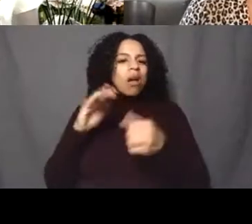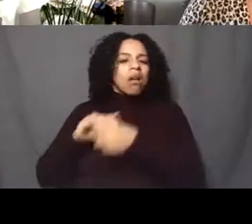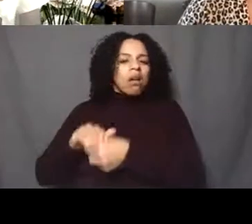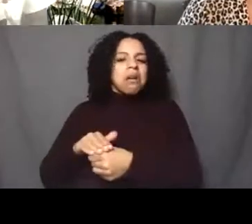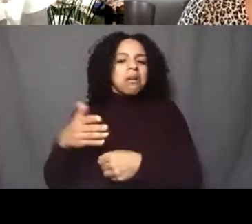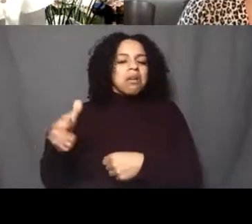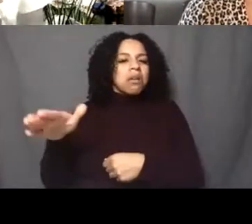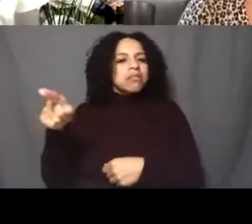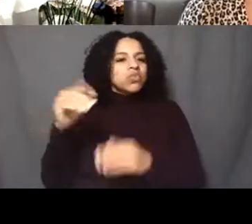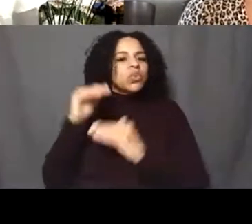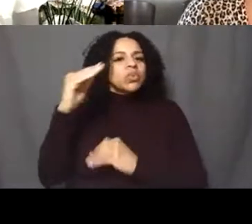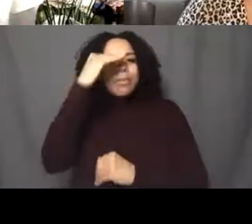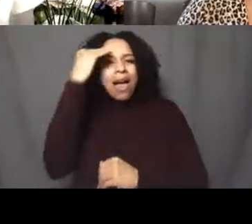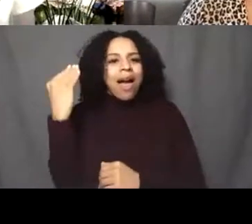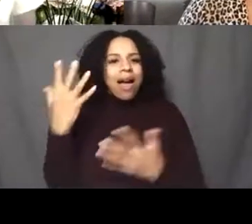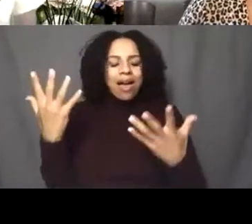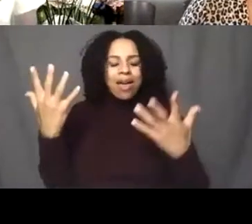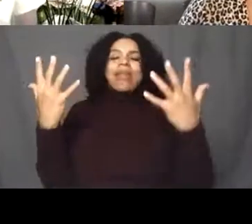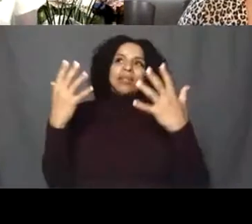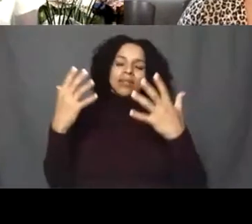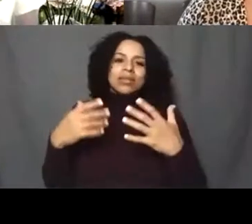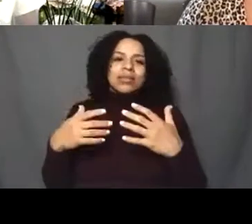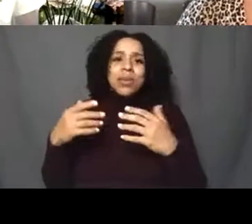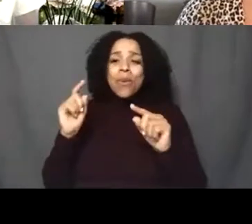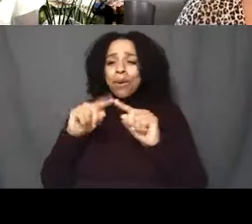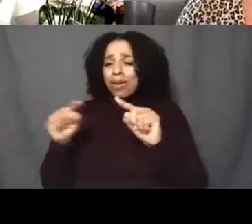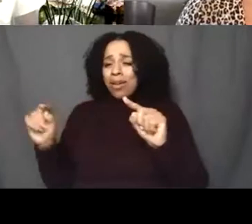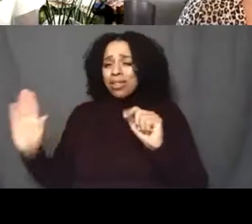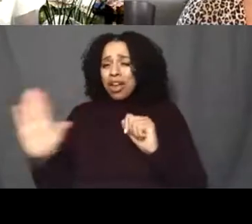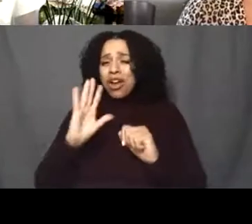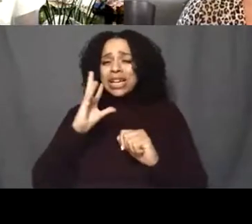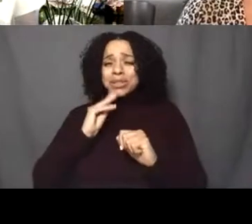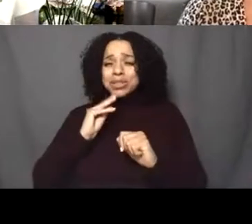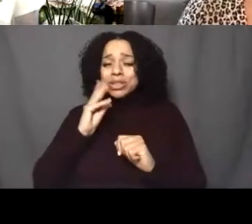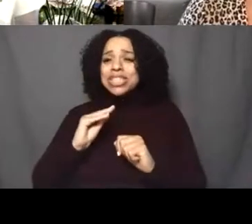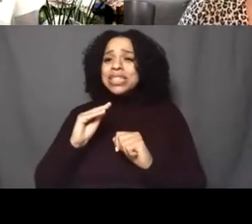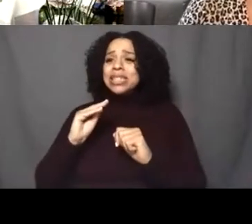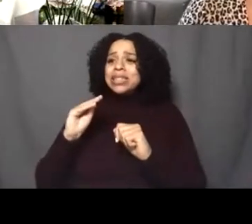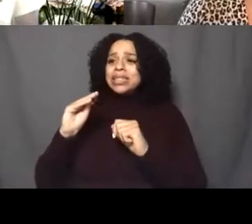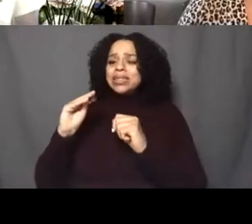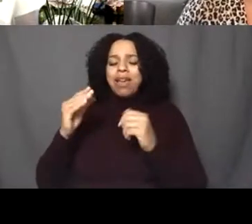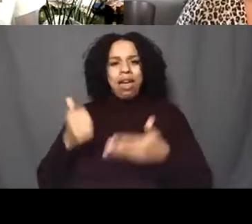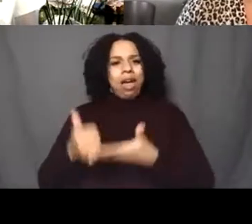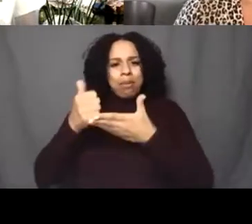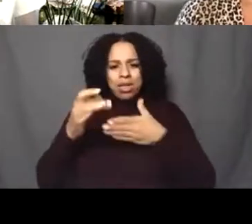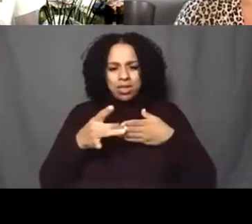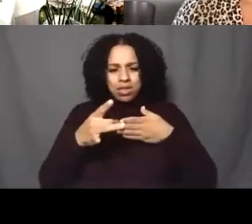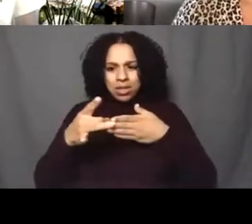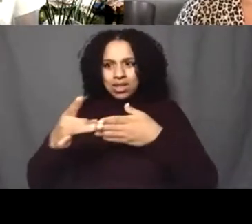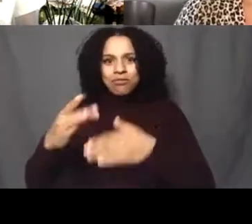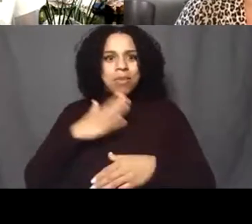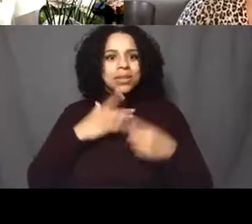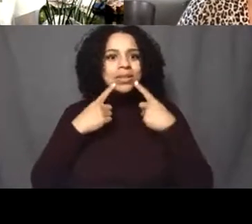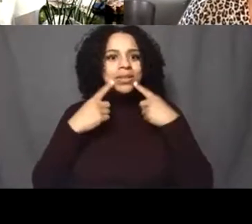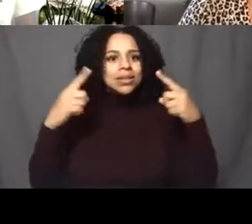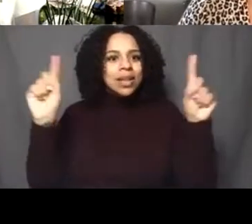because of what they had to go through, to actually do something very Black, centered in the Black experience, and win the Pulitzer. Without them,